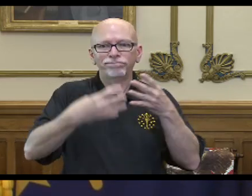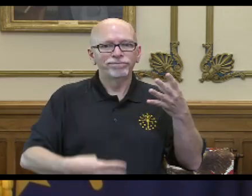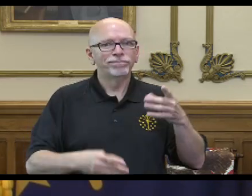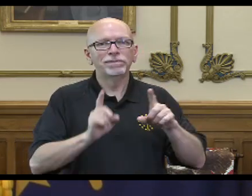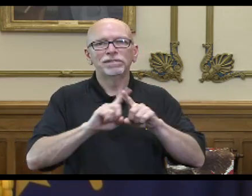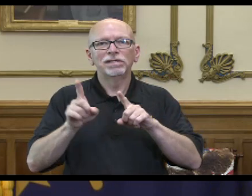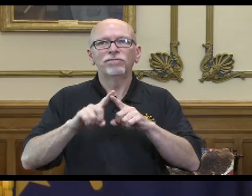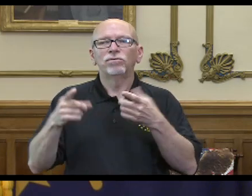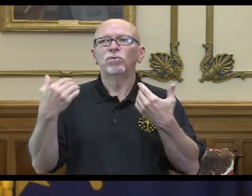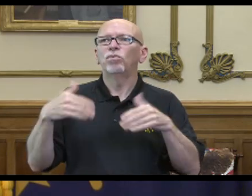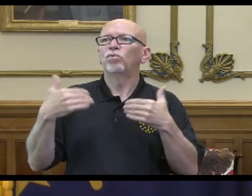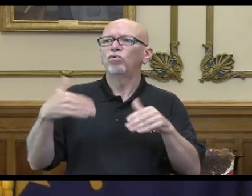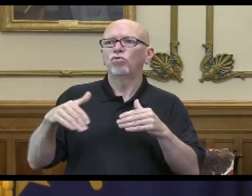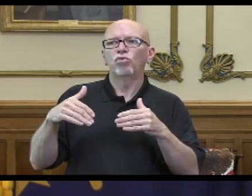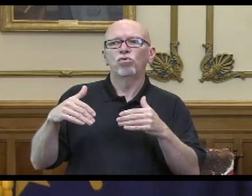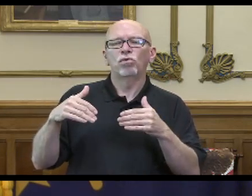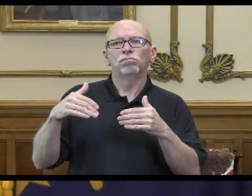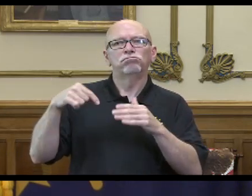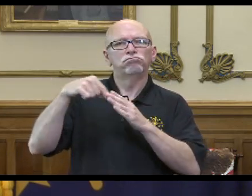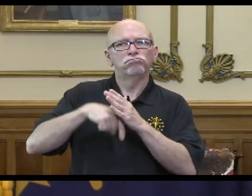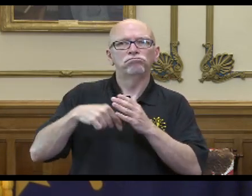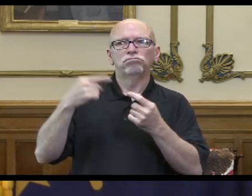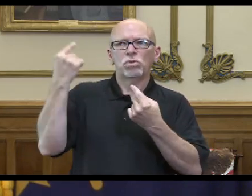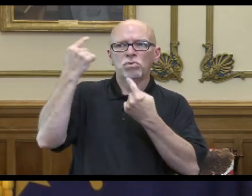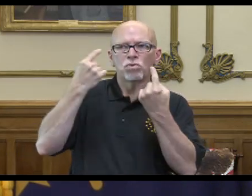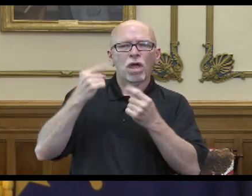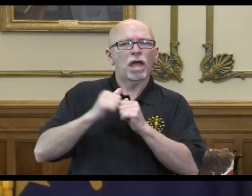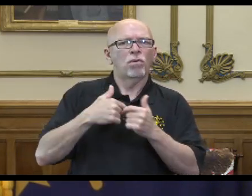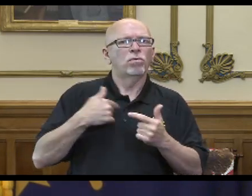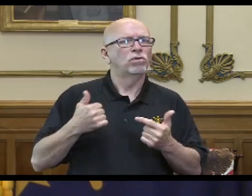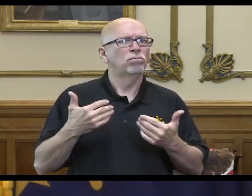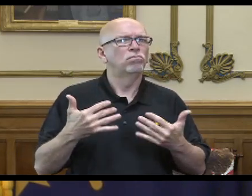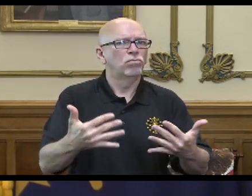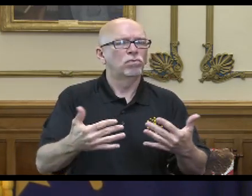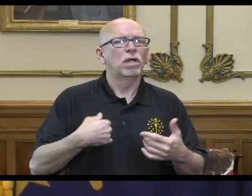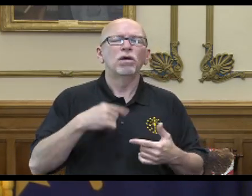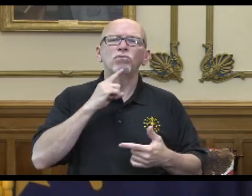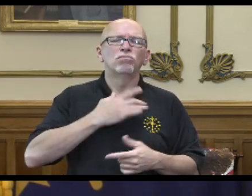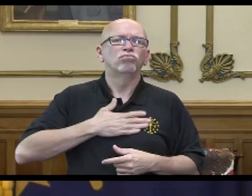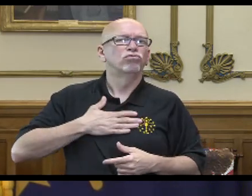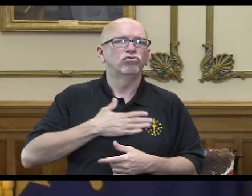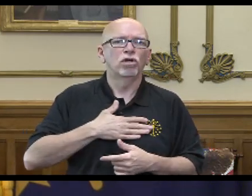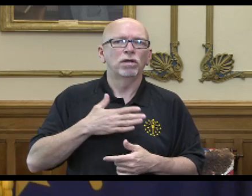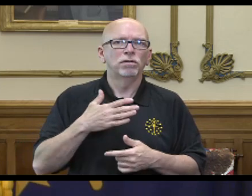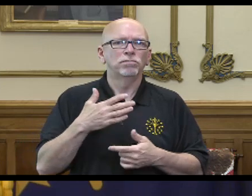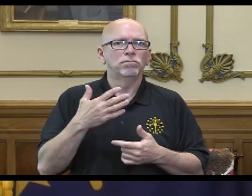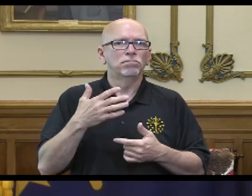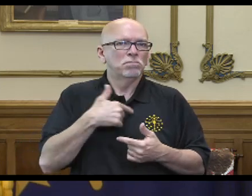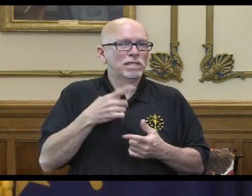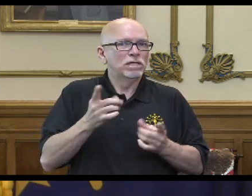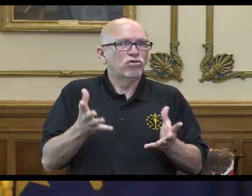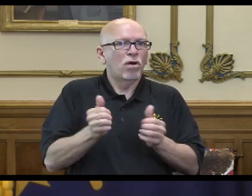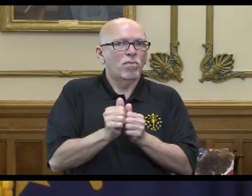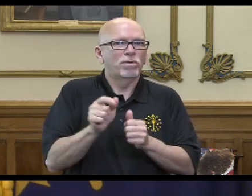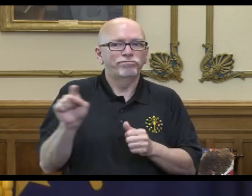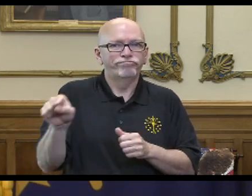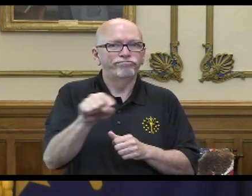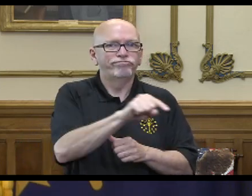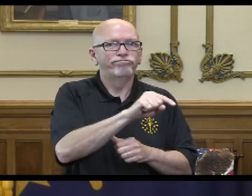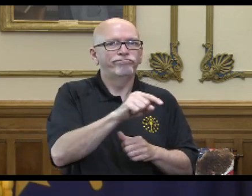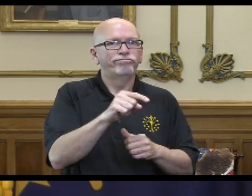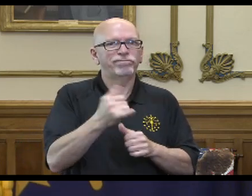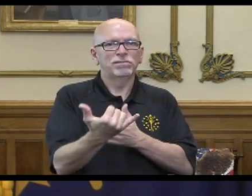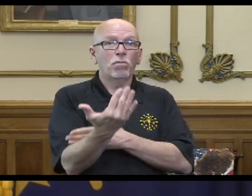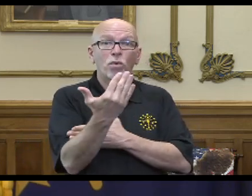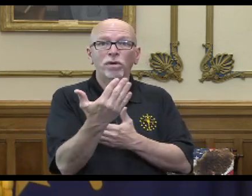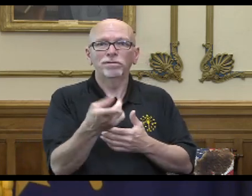very constructive thoughts about how we move forward. So I appreciate, I was able to speak to them earlier